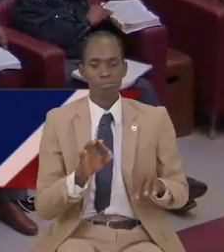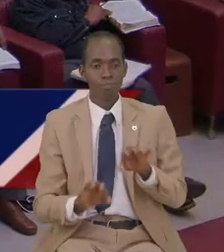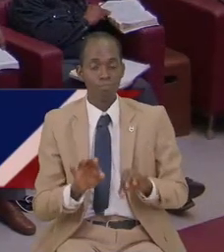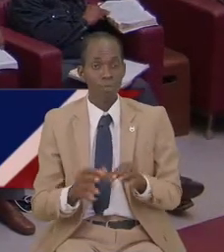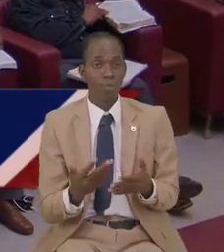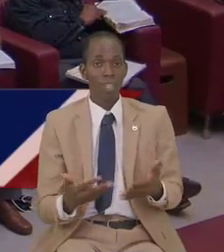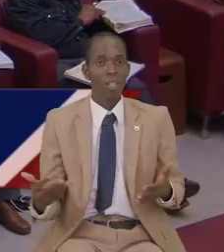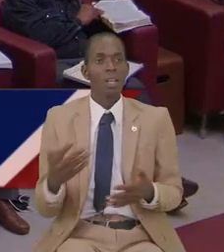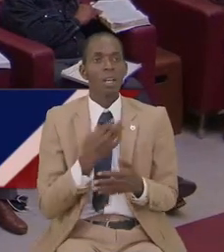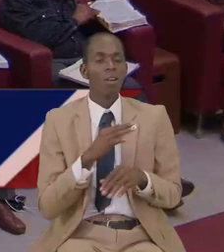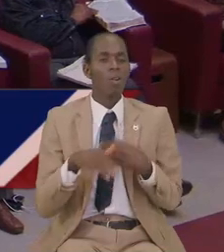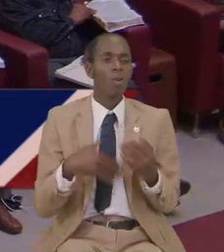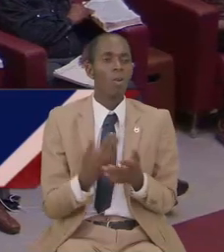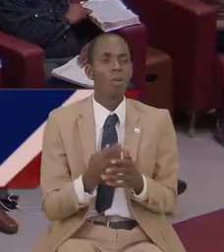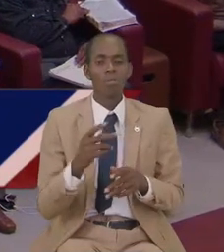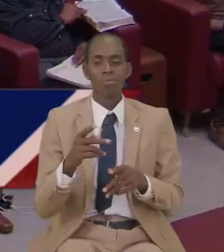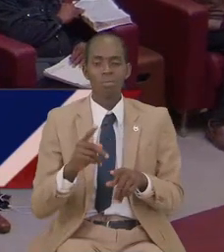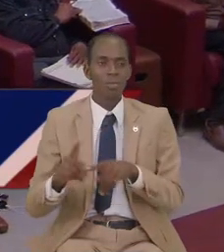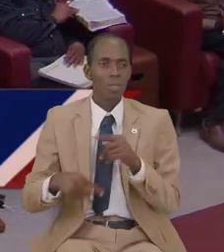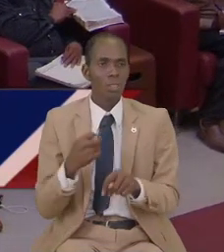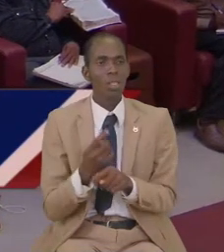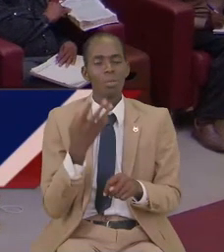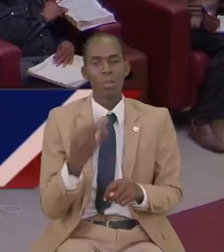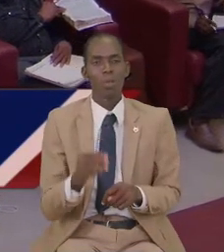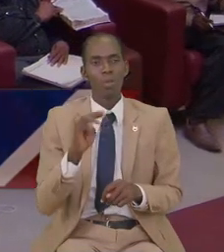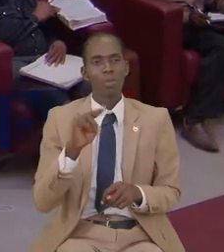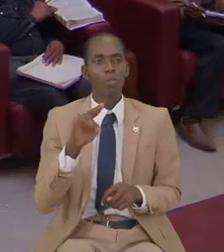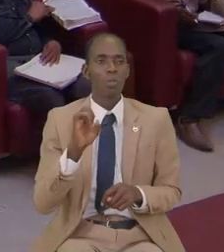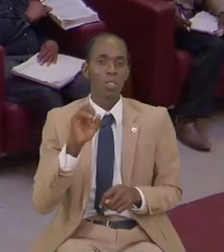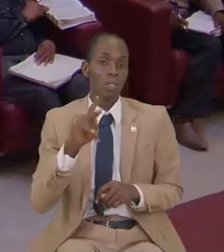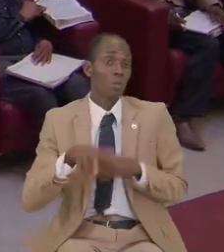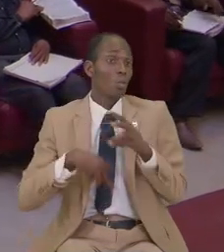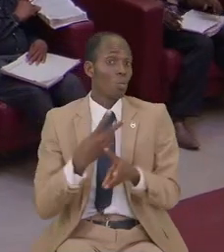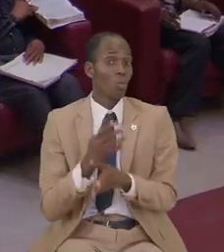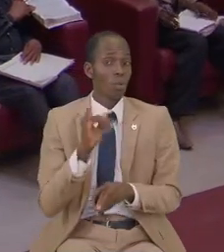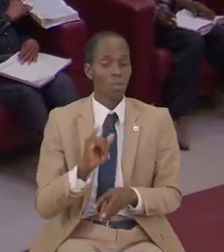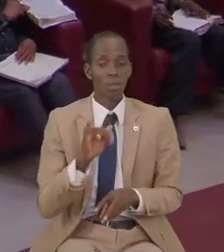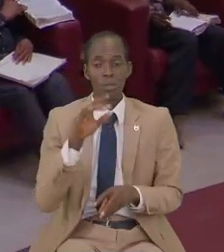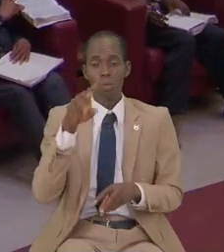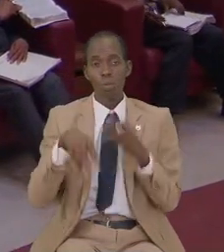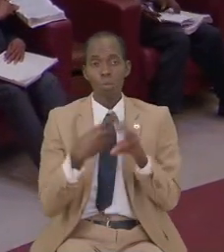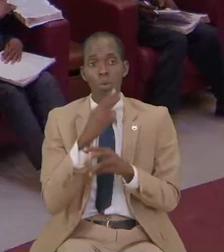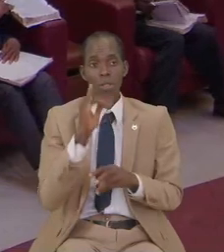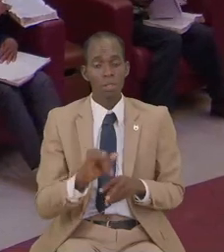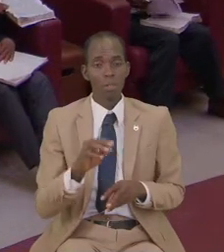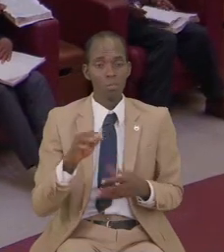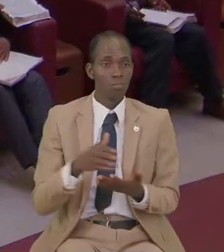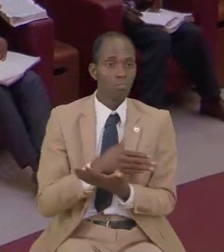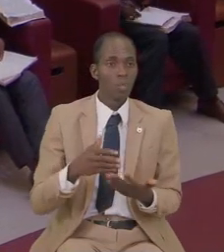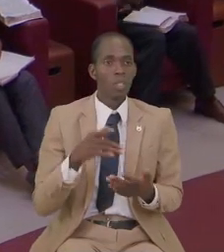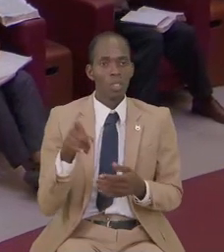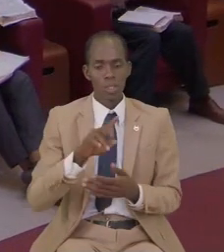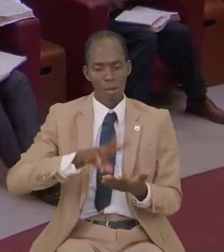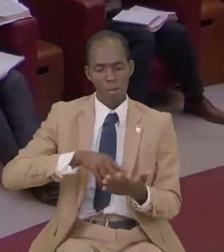and all kinds of music, idolatrous music, ye fall down and worship the image which